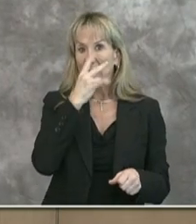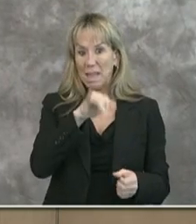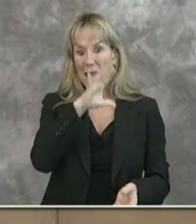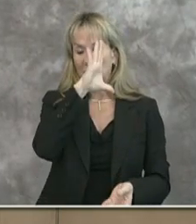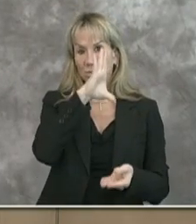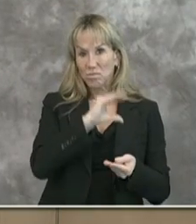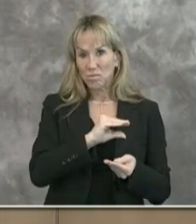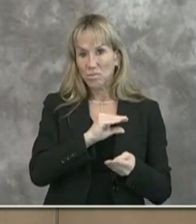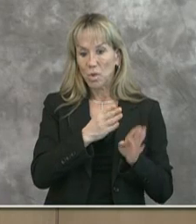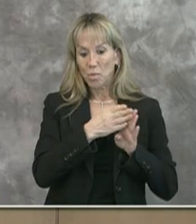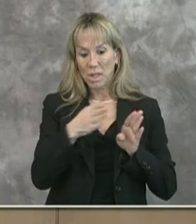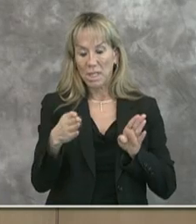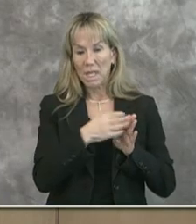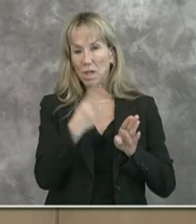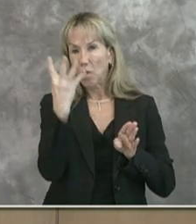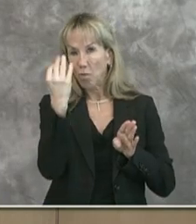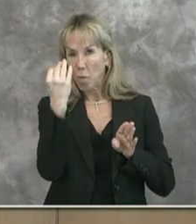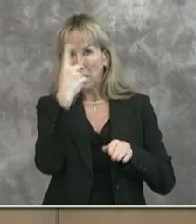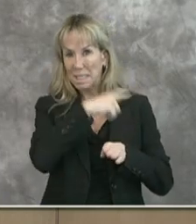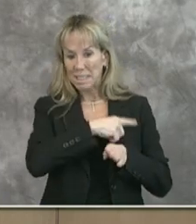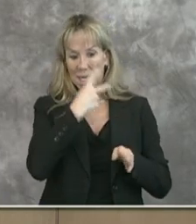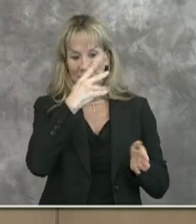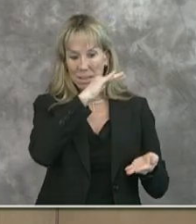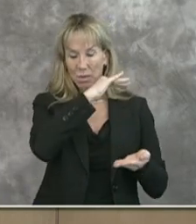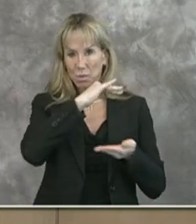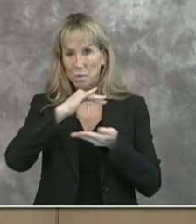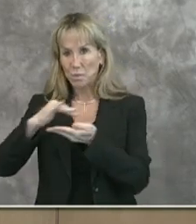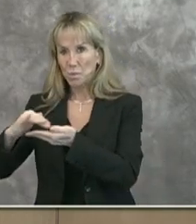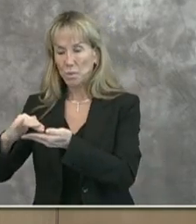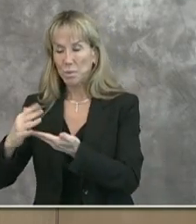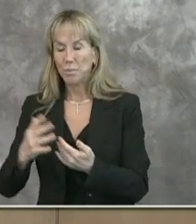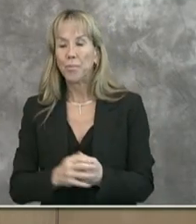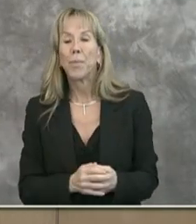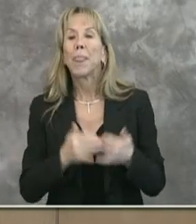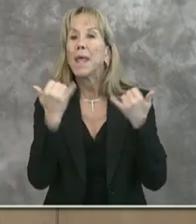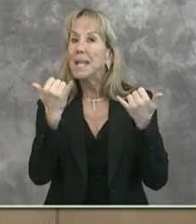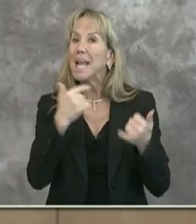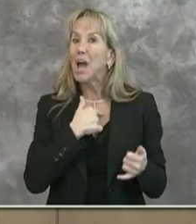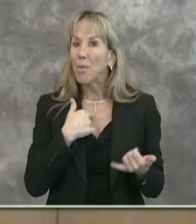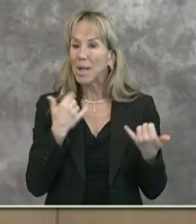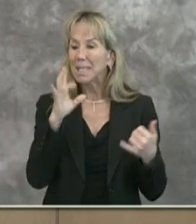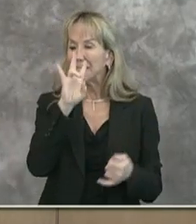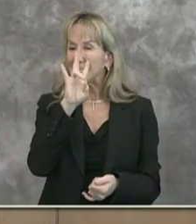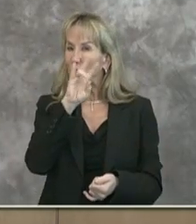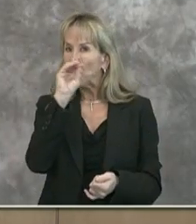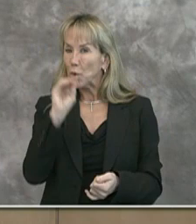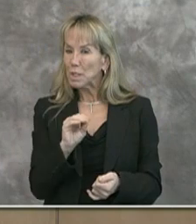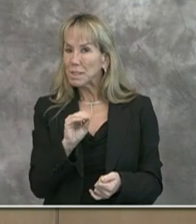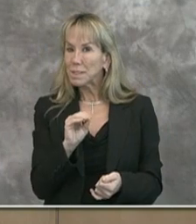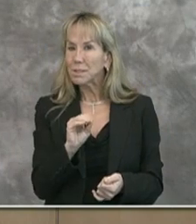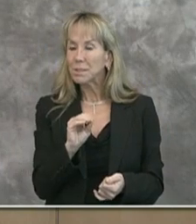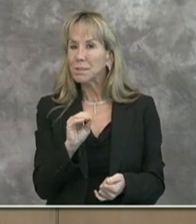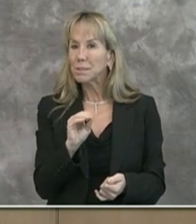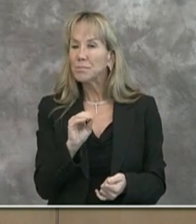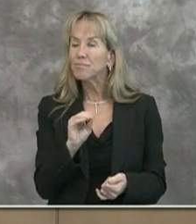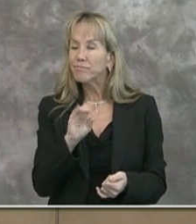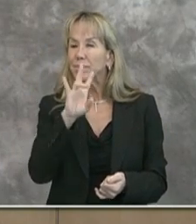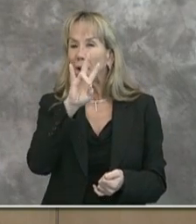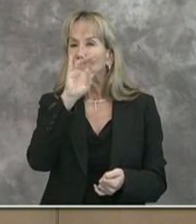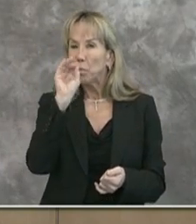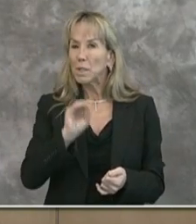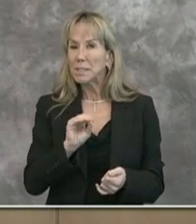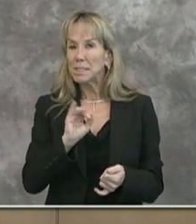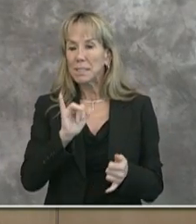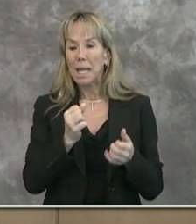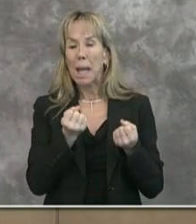a 14-day period. Currently, we have been holding at 7% of our total